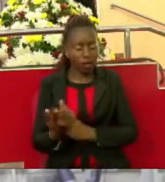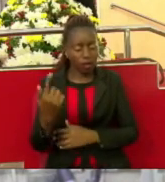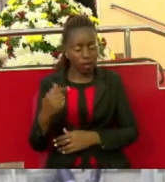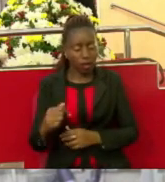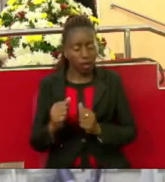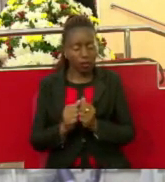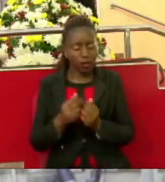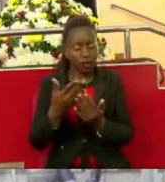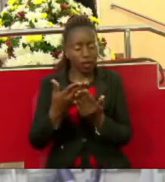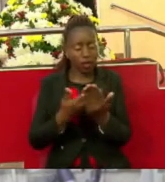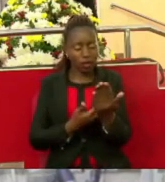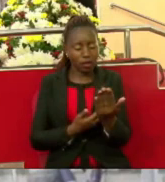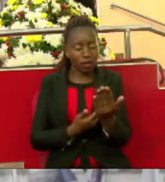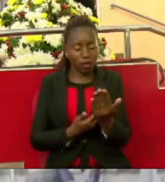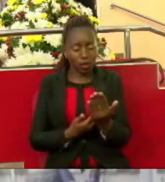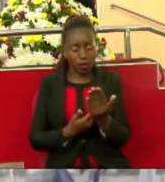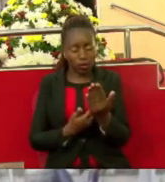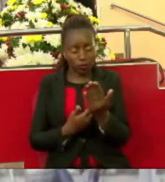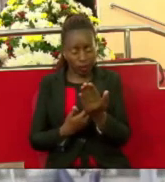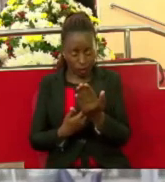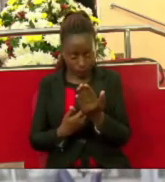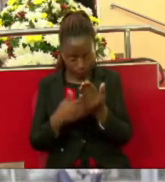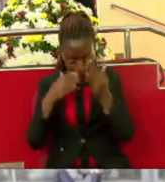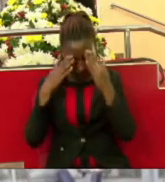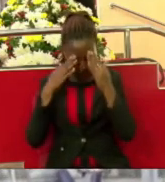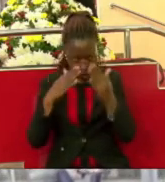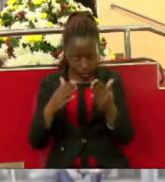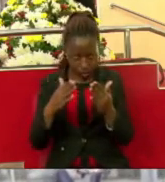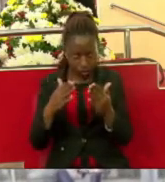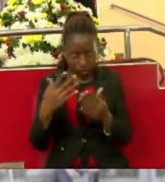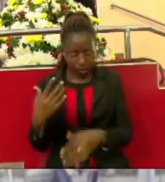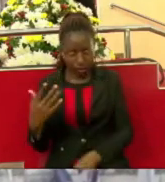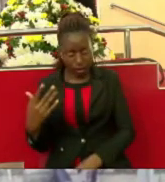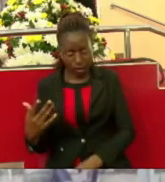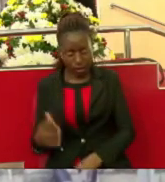O God. We want to thank you even for the Bishop, the Everlasting King.